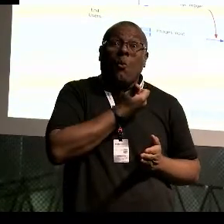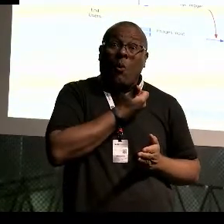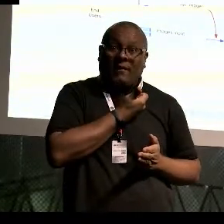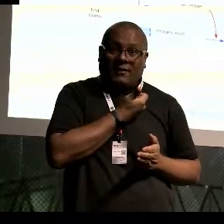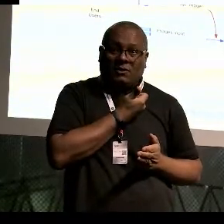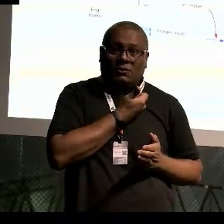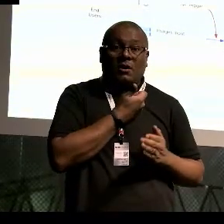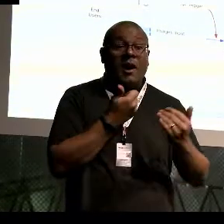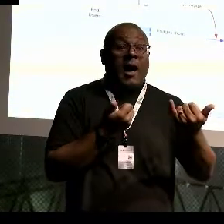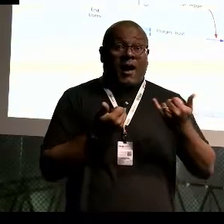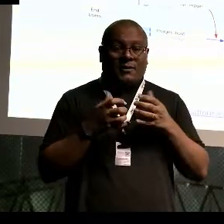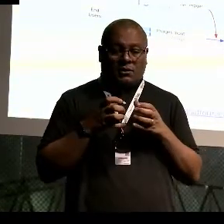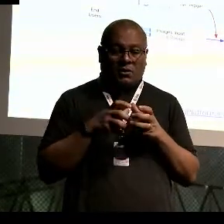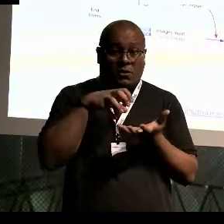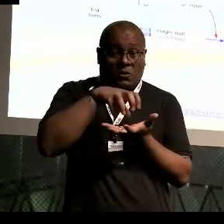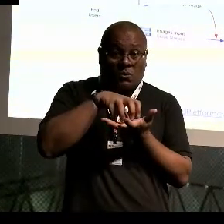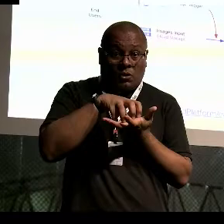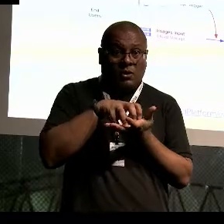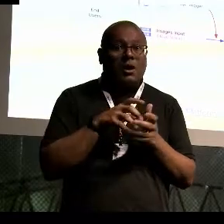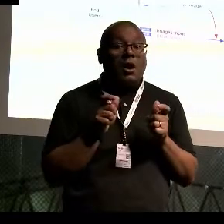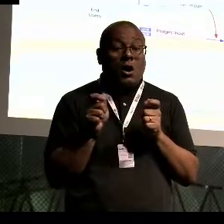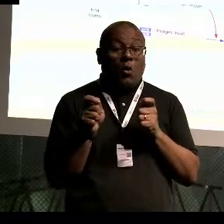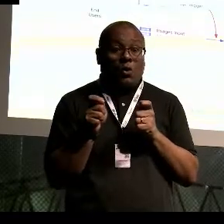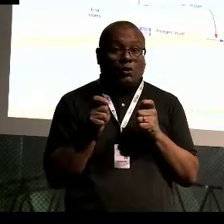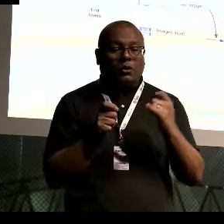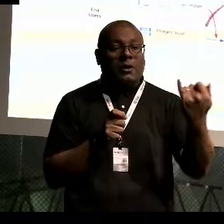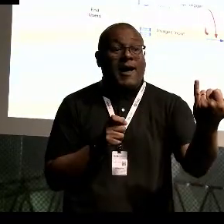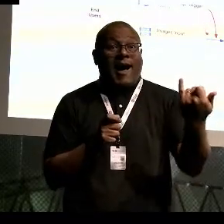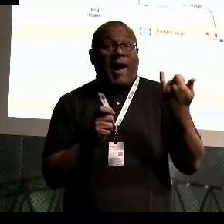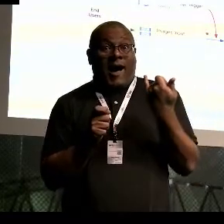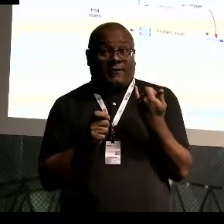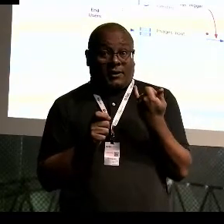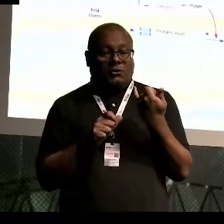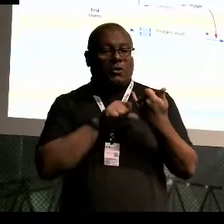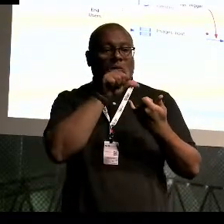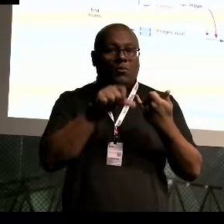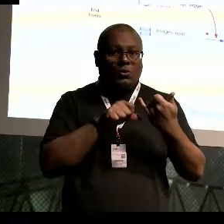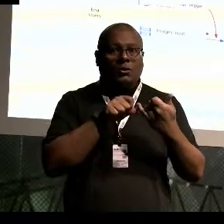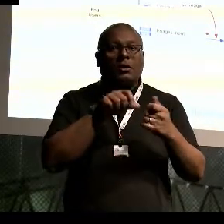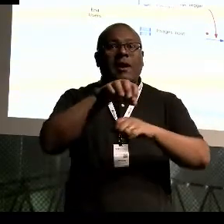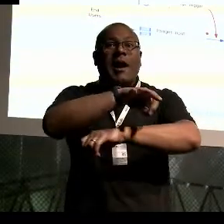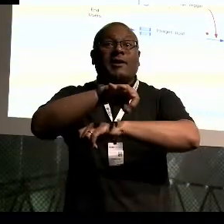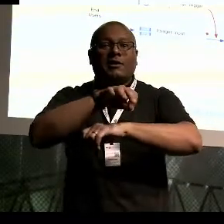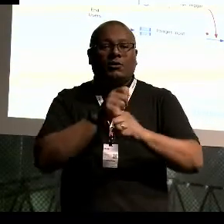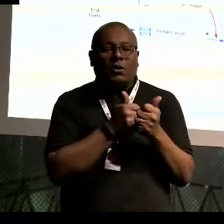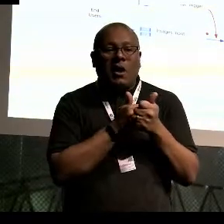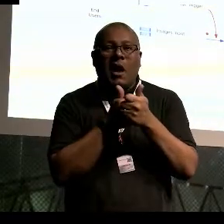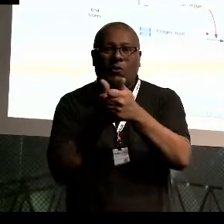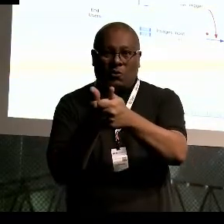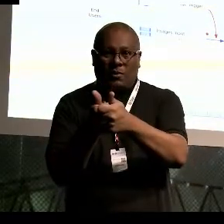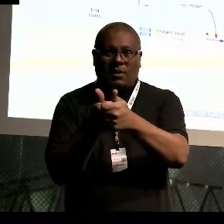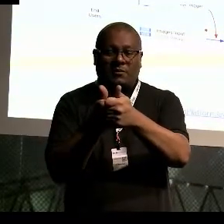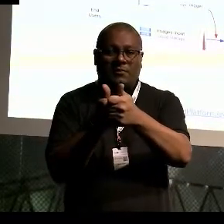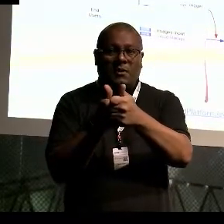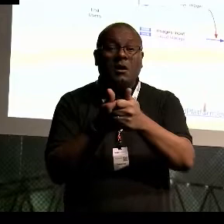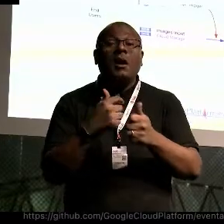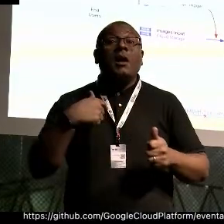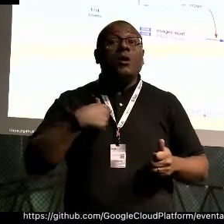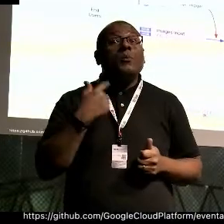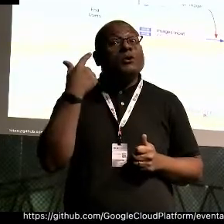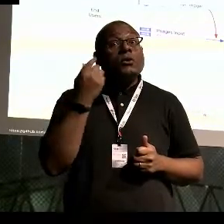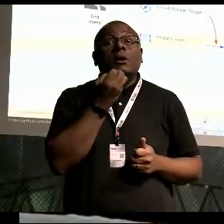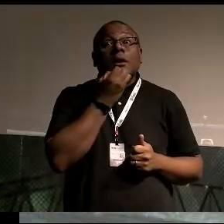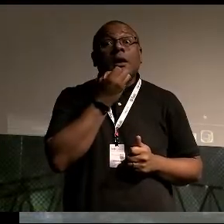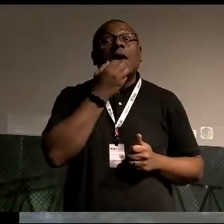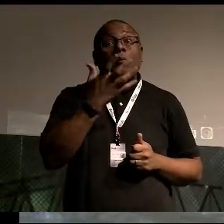event-driven. So we're combining orchestration with event-driven architecture. And I see this quite often. And just to show